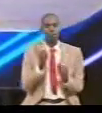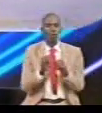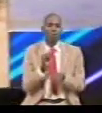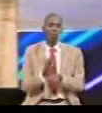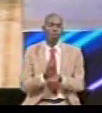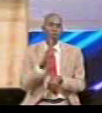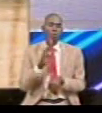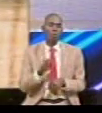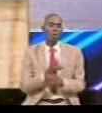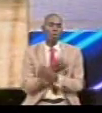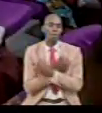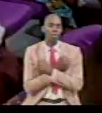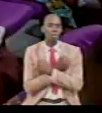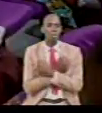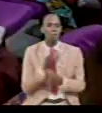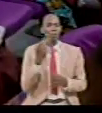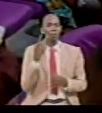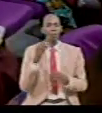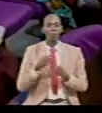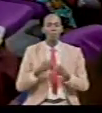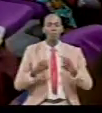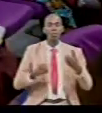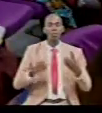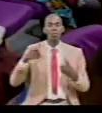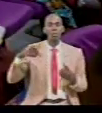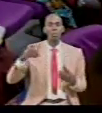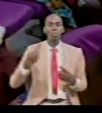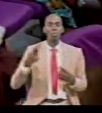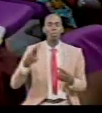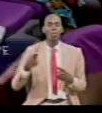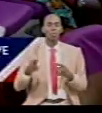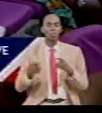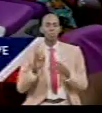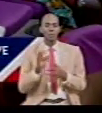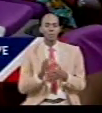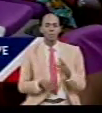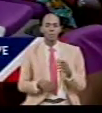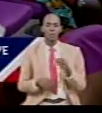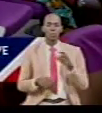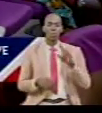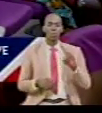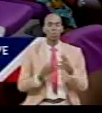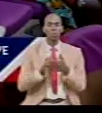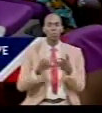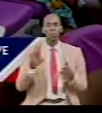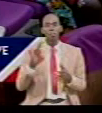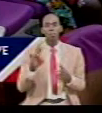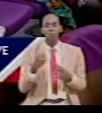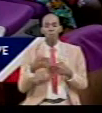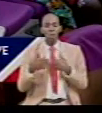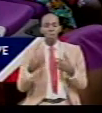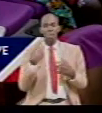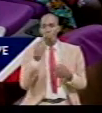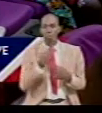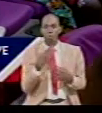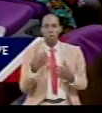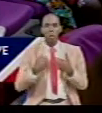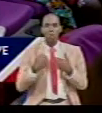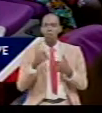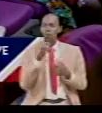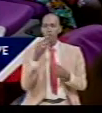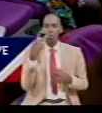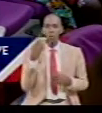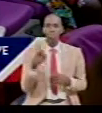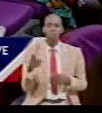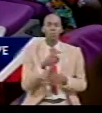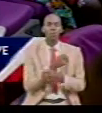1, verse 8. Whom have ye not seen, ye love? In whom though